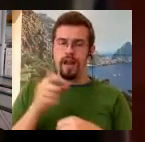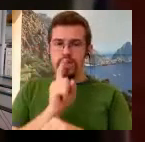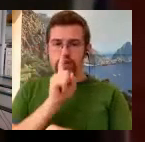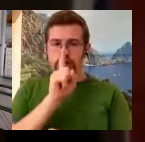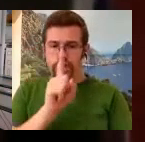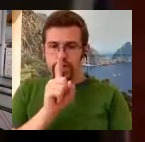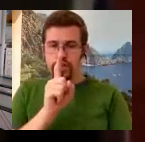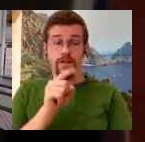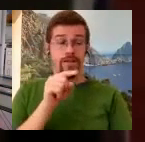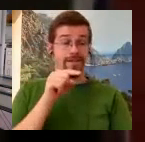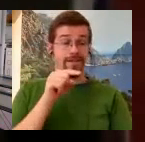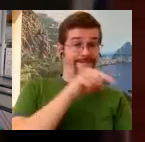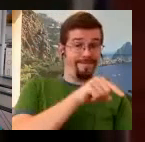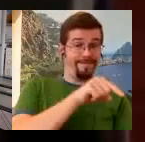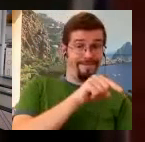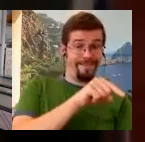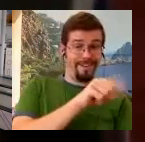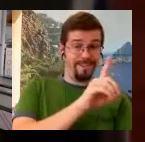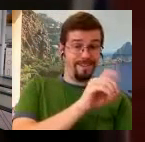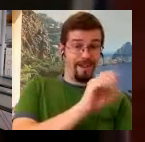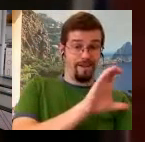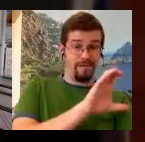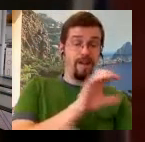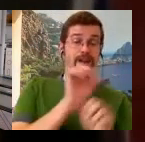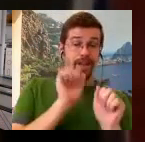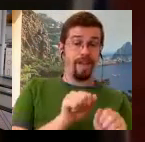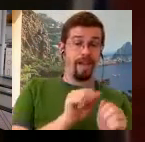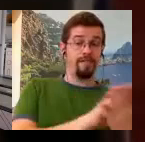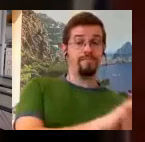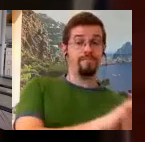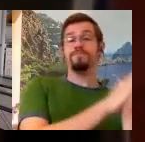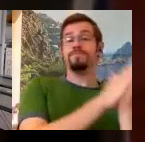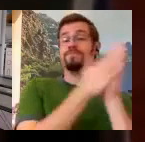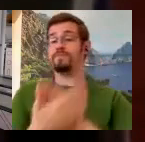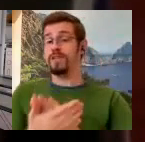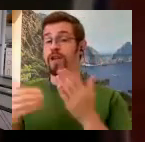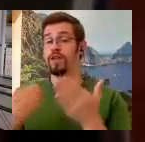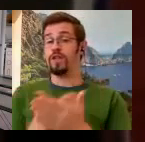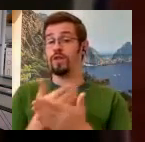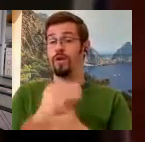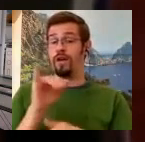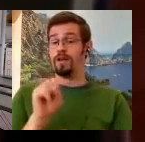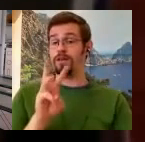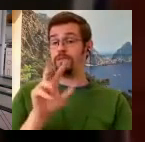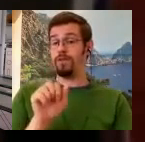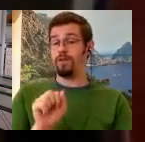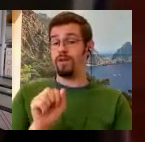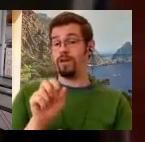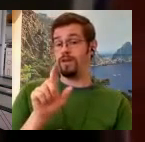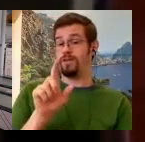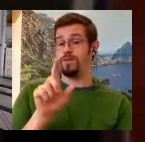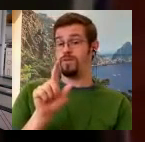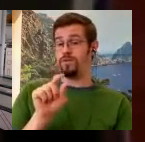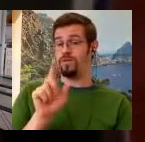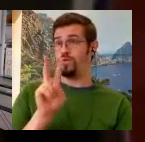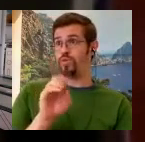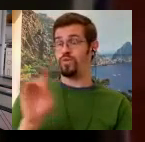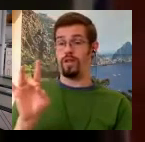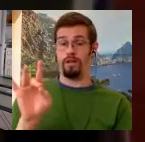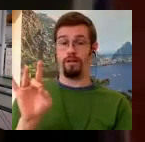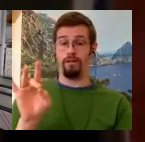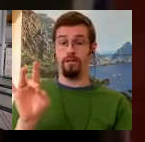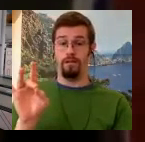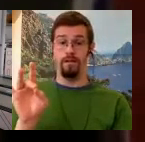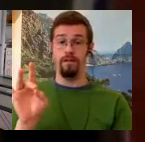old documents could be read in the new ISWA 2008, right? Mm-hmm. I mean, we were dealing